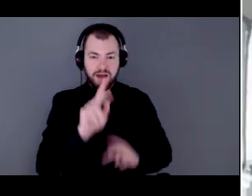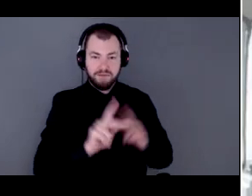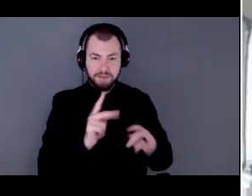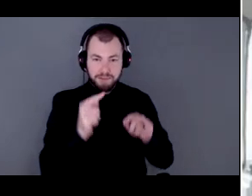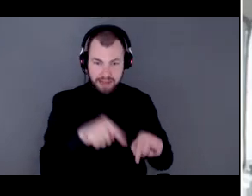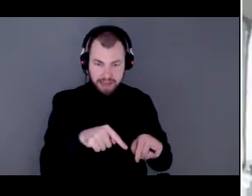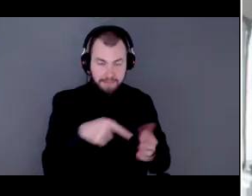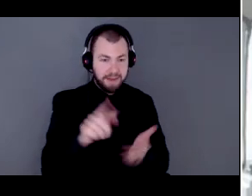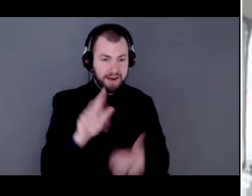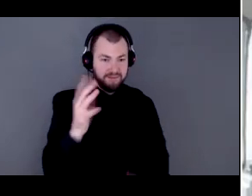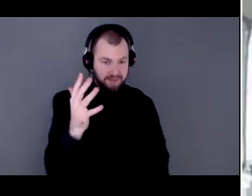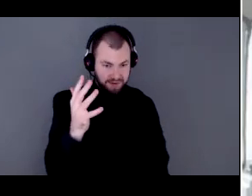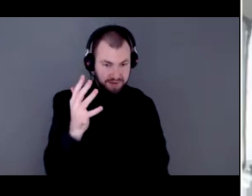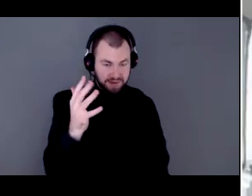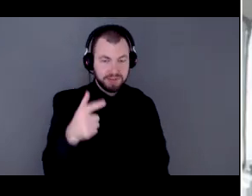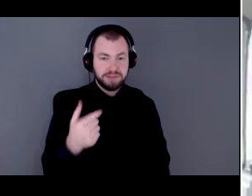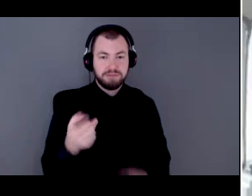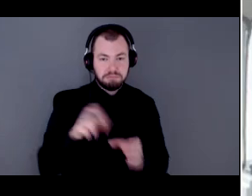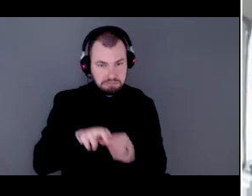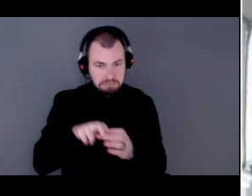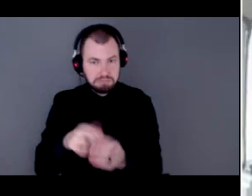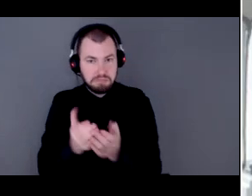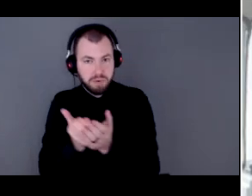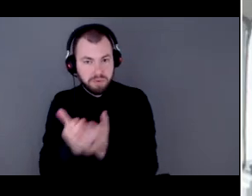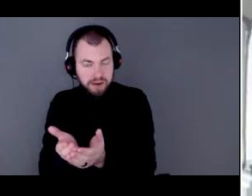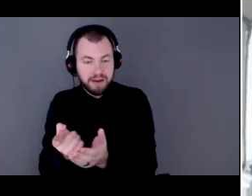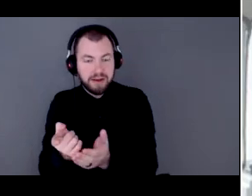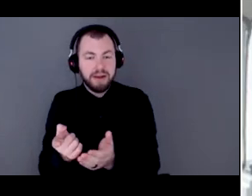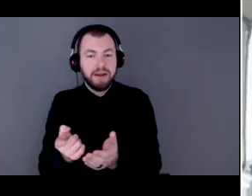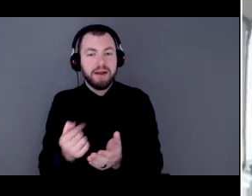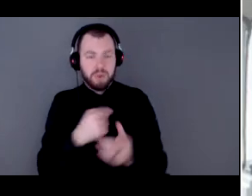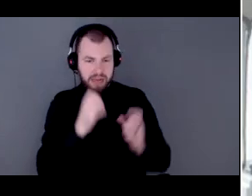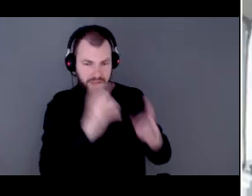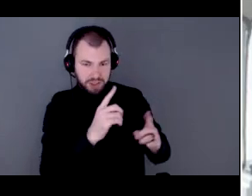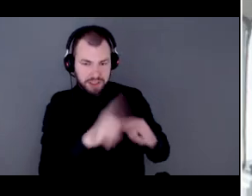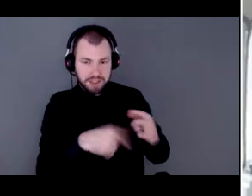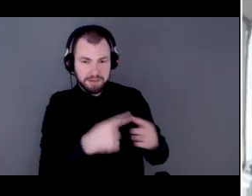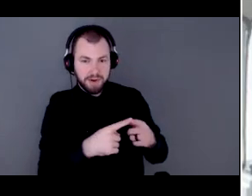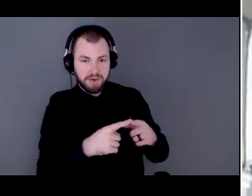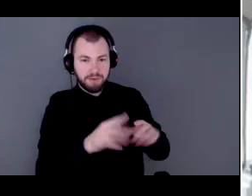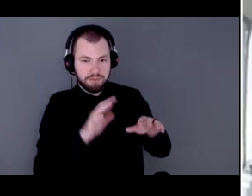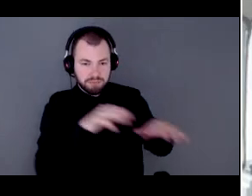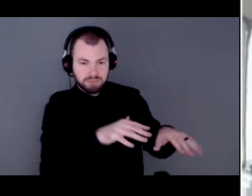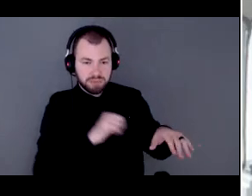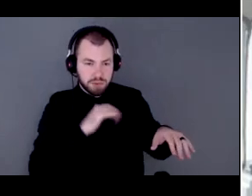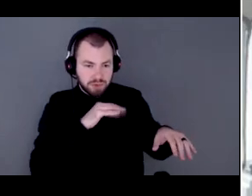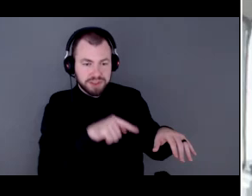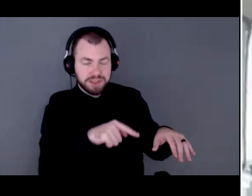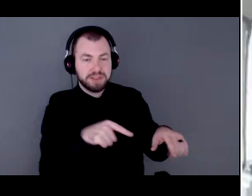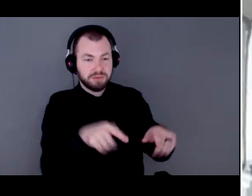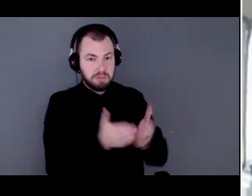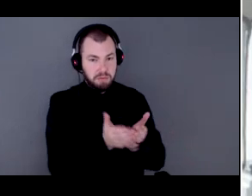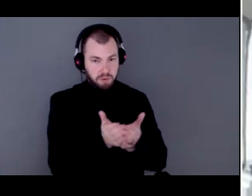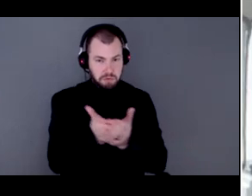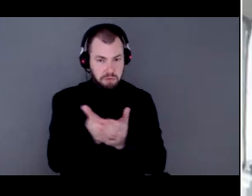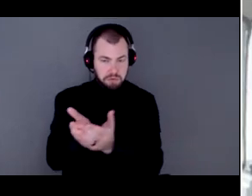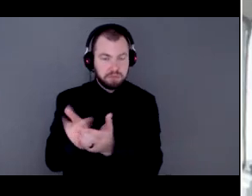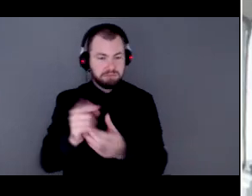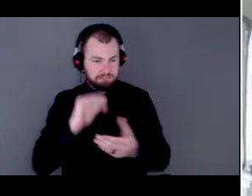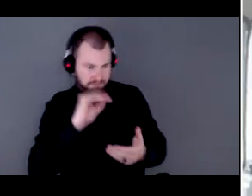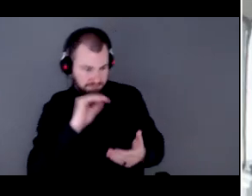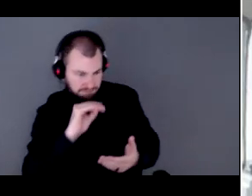$5 to get a boat ride. We educated them on marine debris through the boat ride to the island. And then they had a